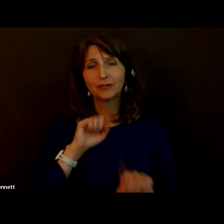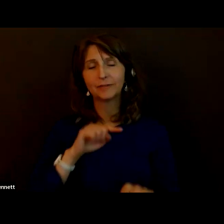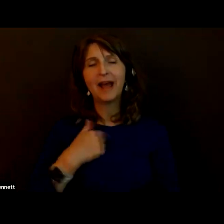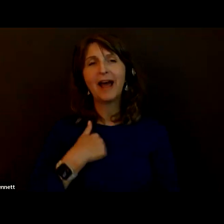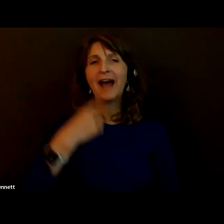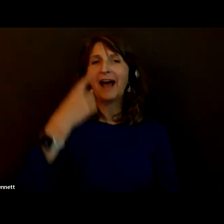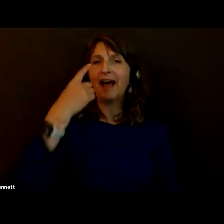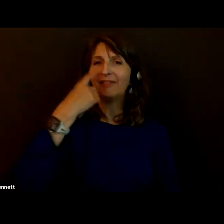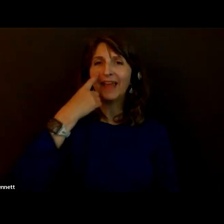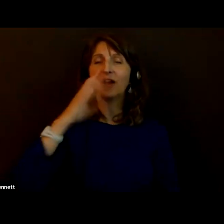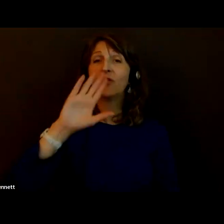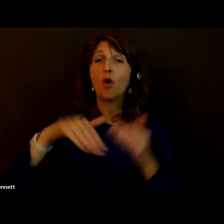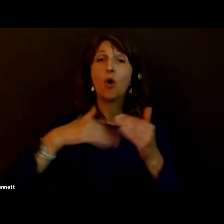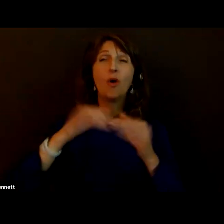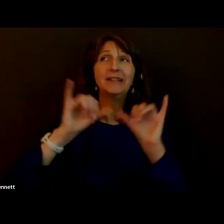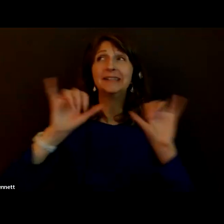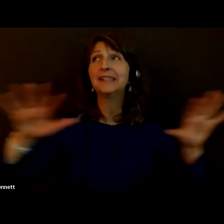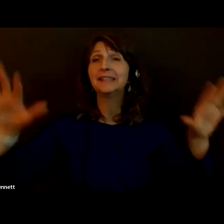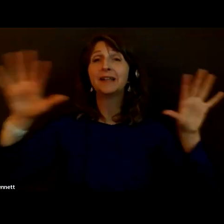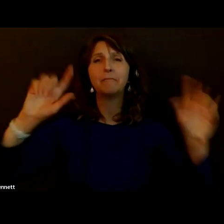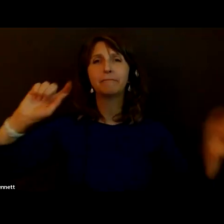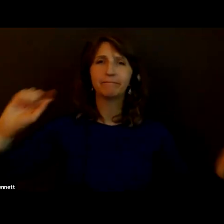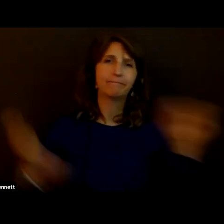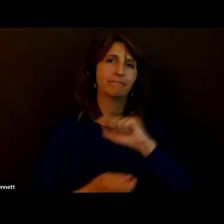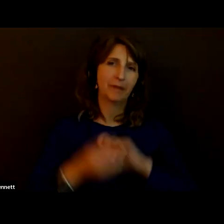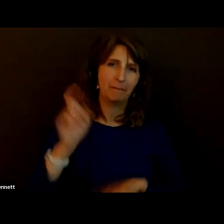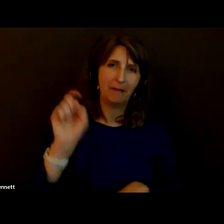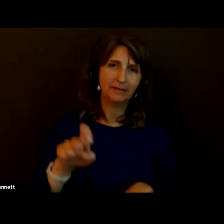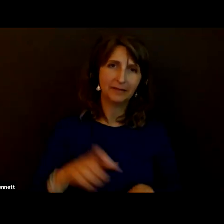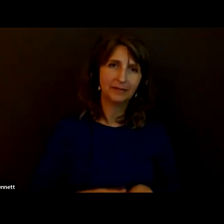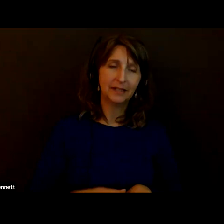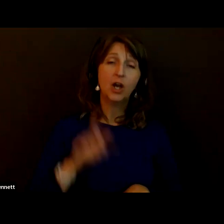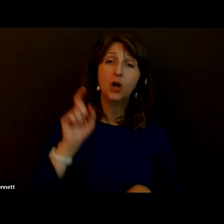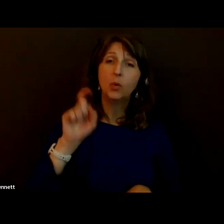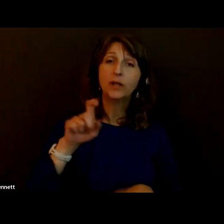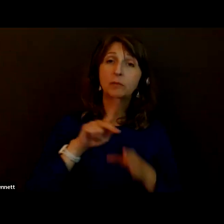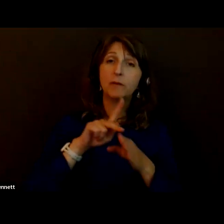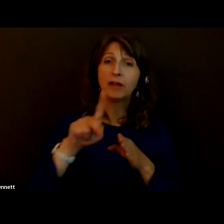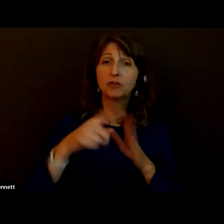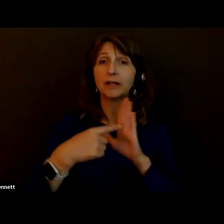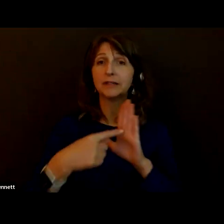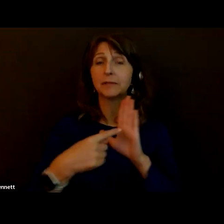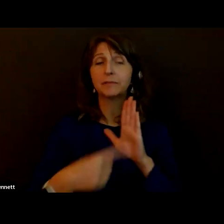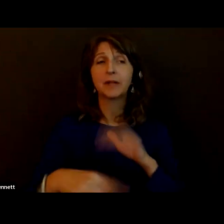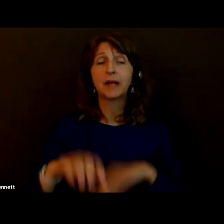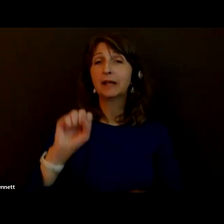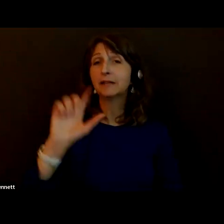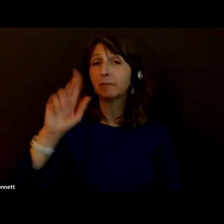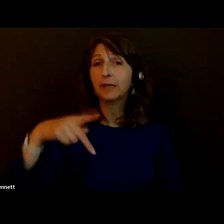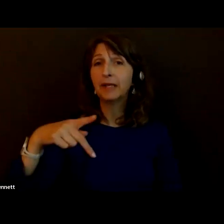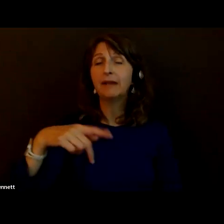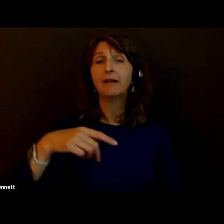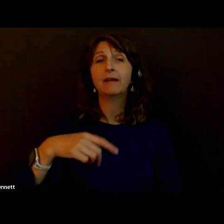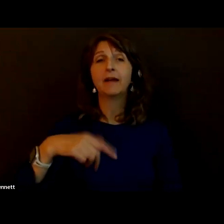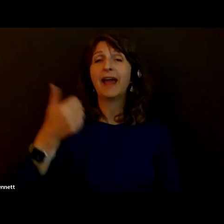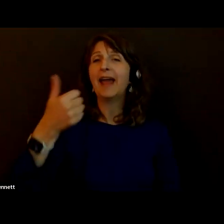systematic overhaul. And we need professionals such as speech therapists, related therapists, any professional that has